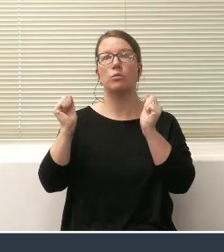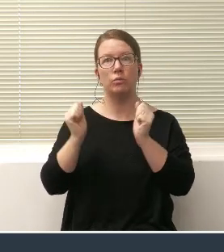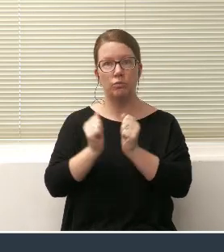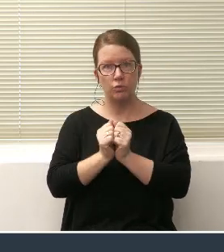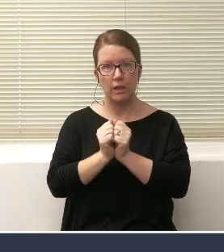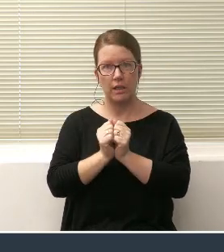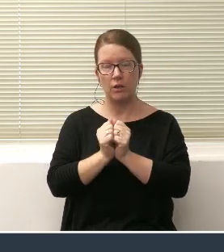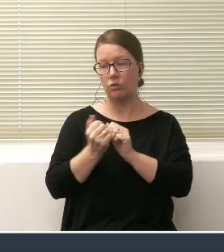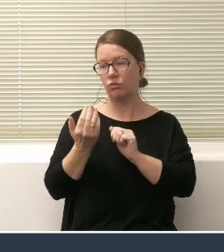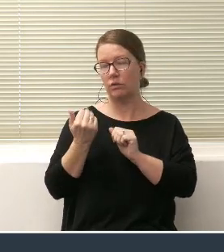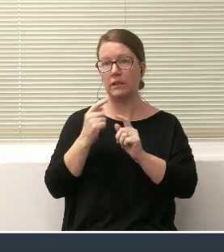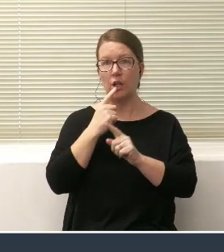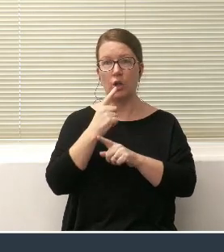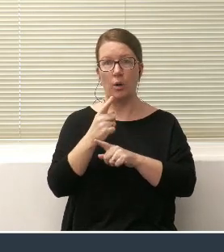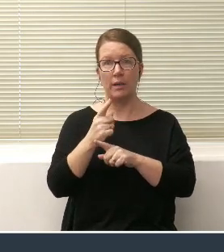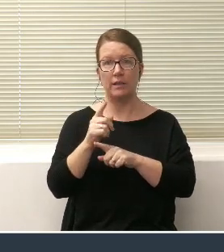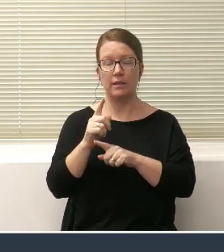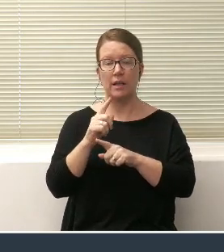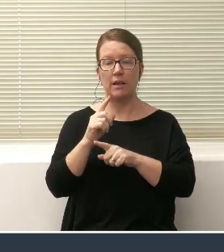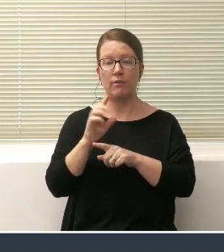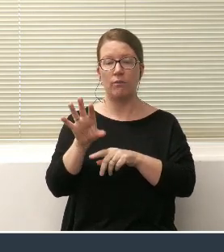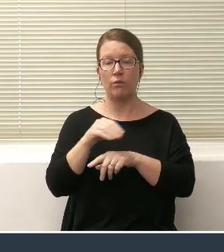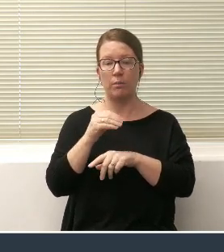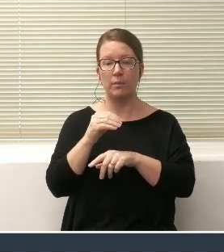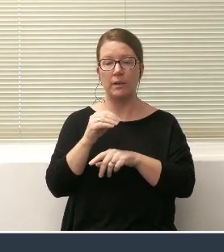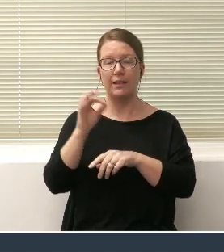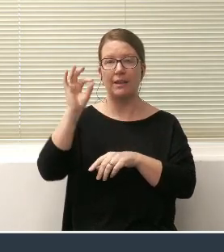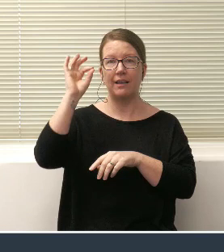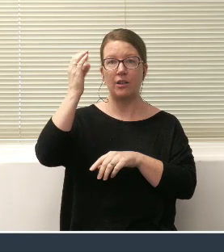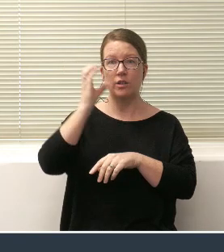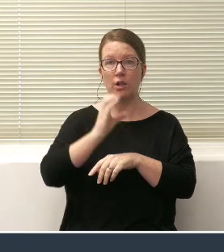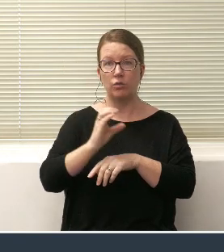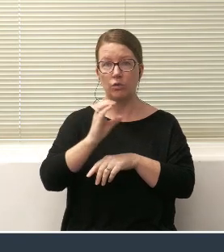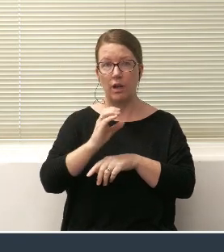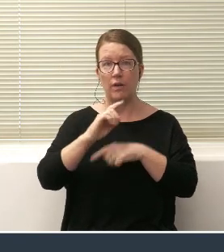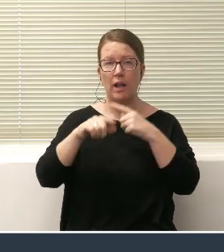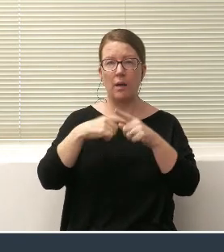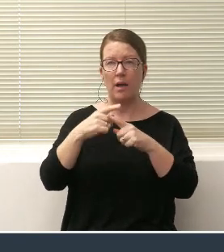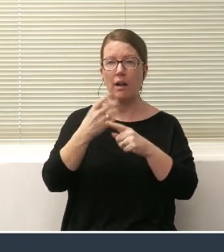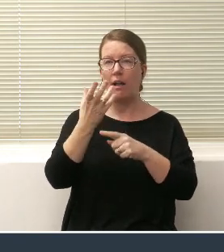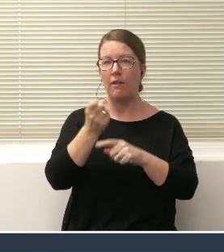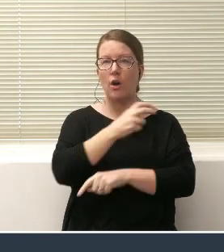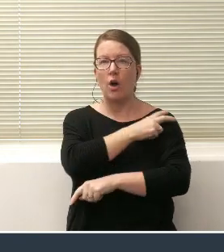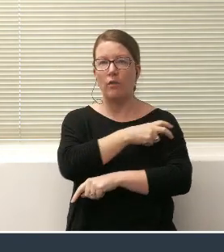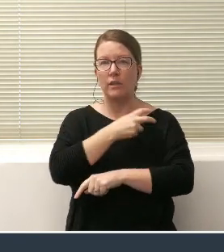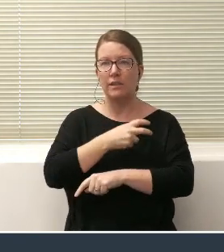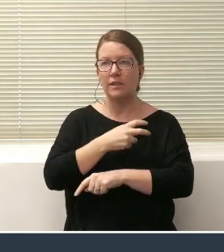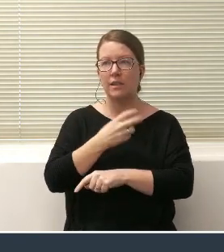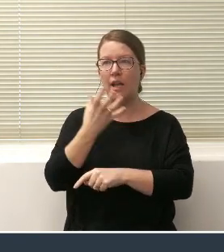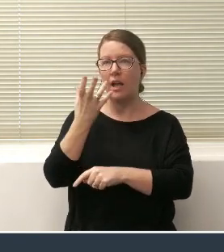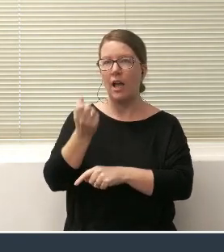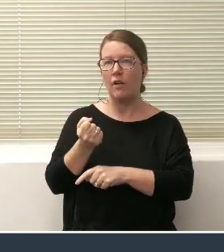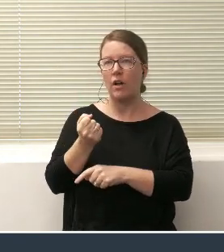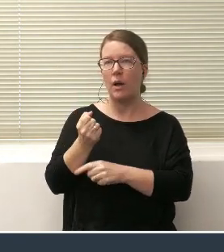the comment made by Councillor Crown around directing or having officers develop a